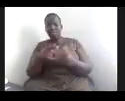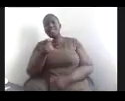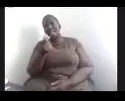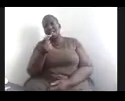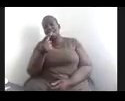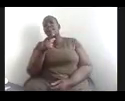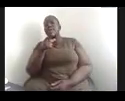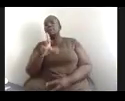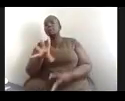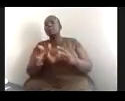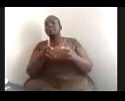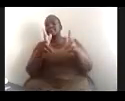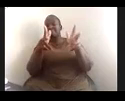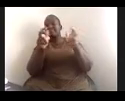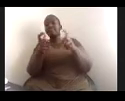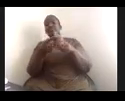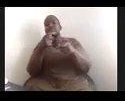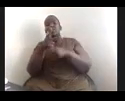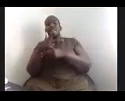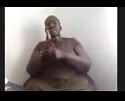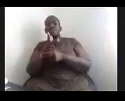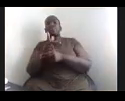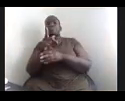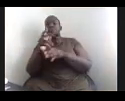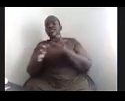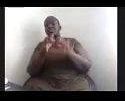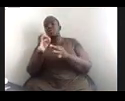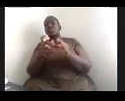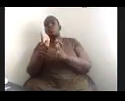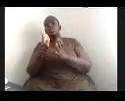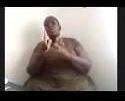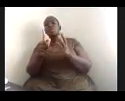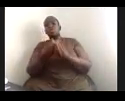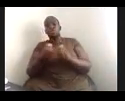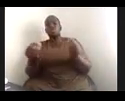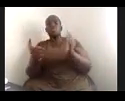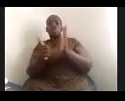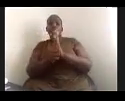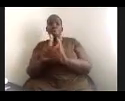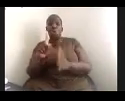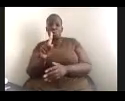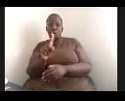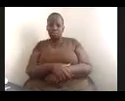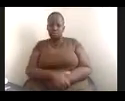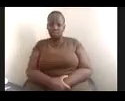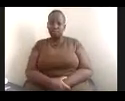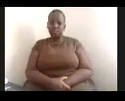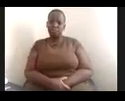just a little extract from the video that explains what the Children's Act is about.